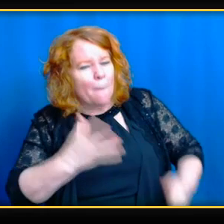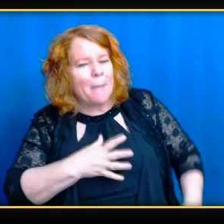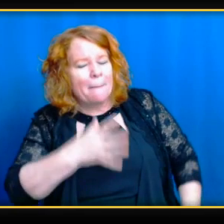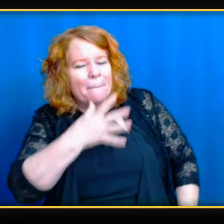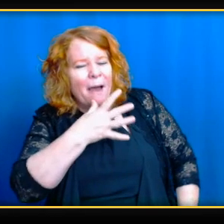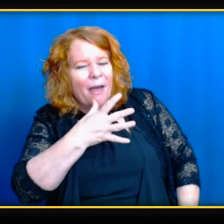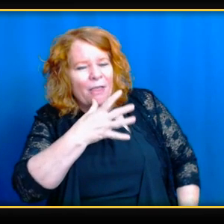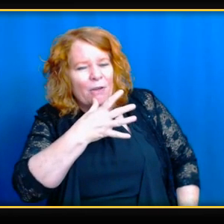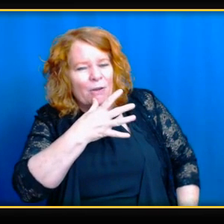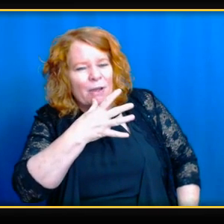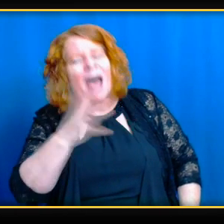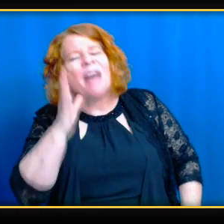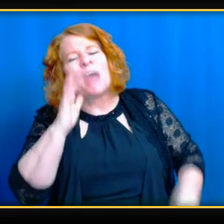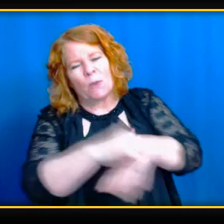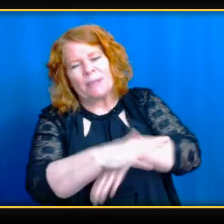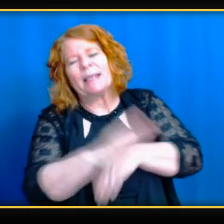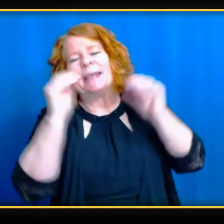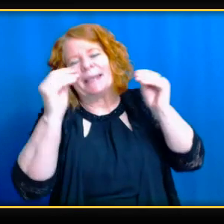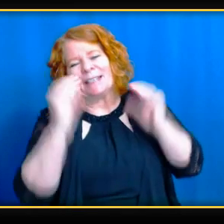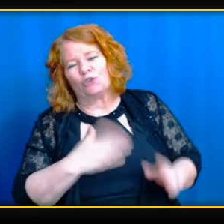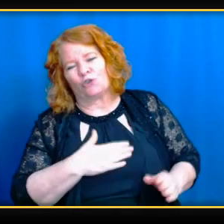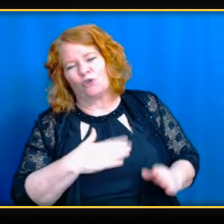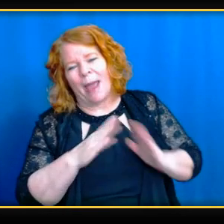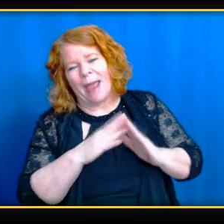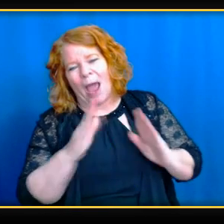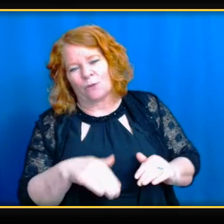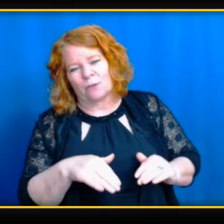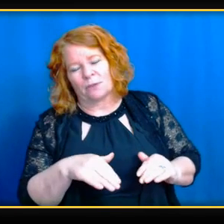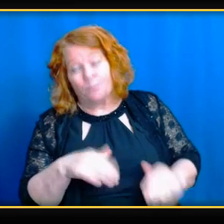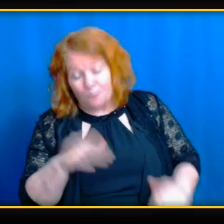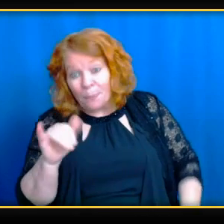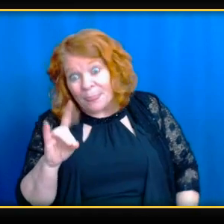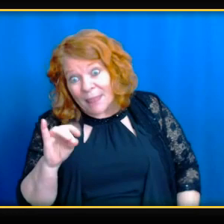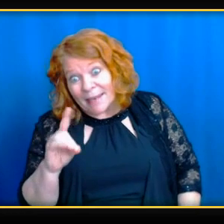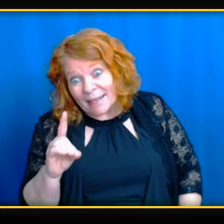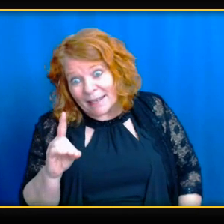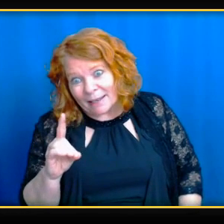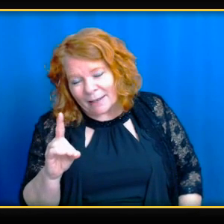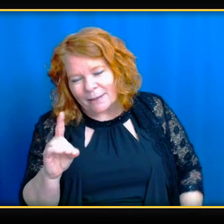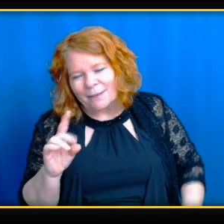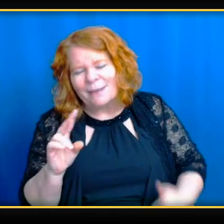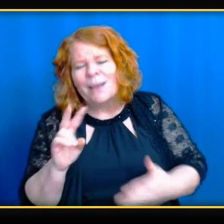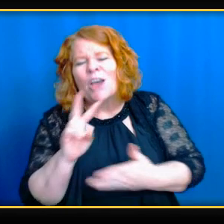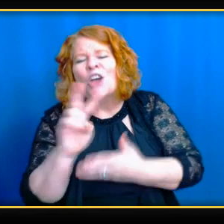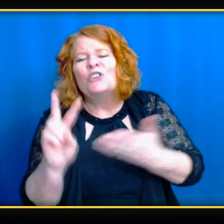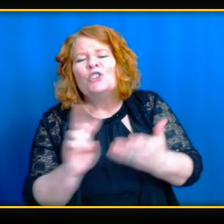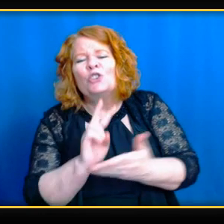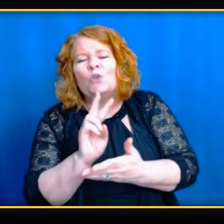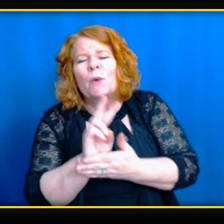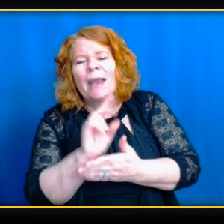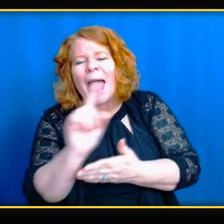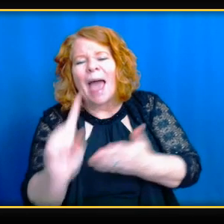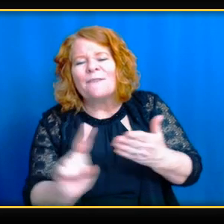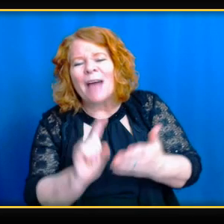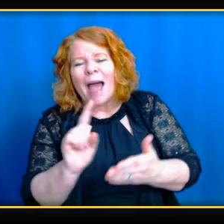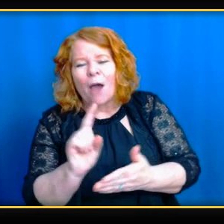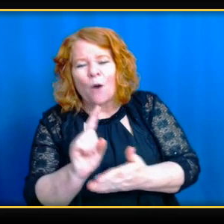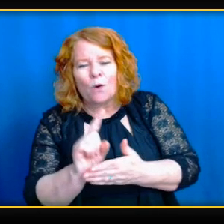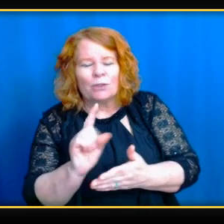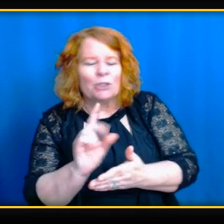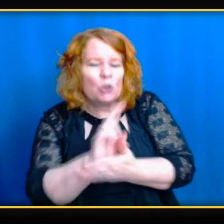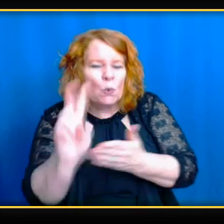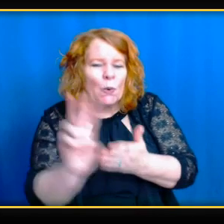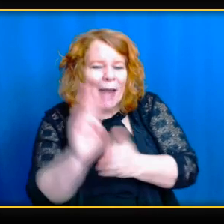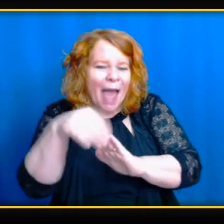my house, which they did for 2.5 hours a week. So, yeah,